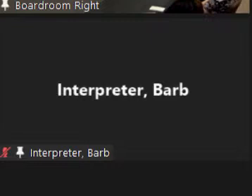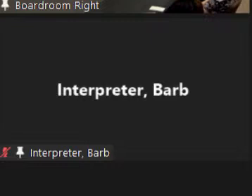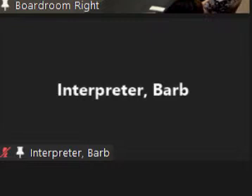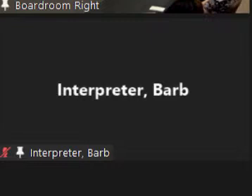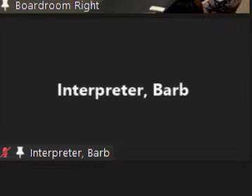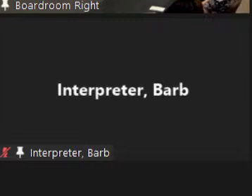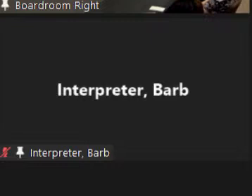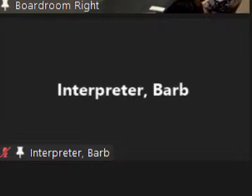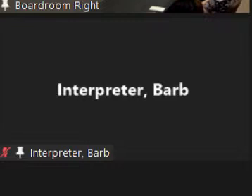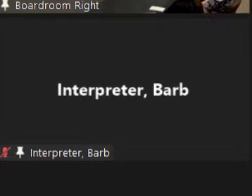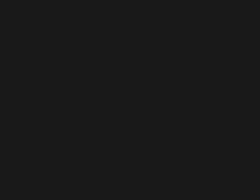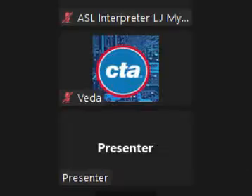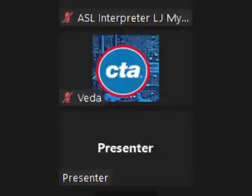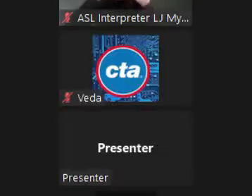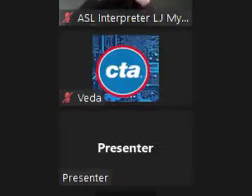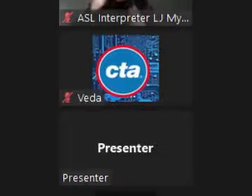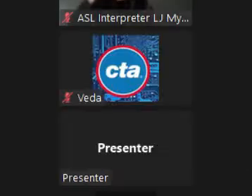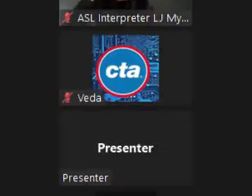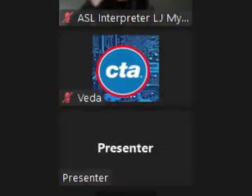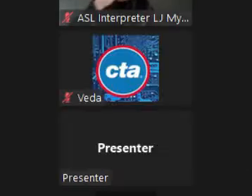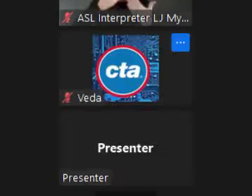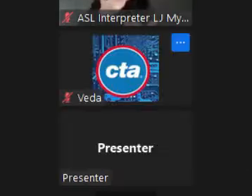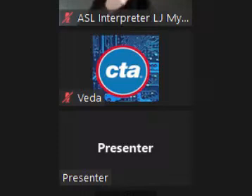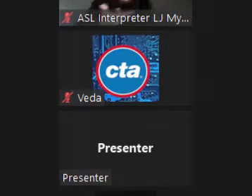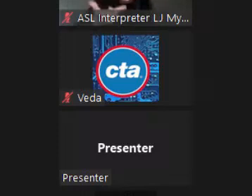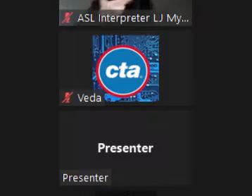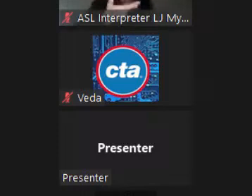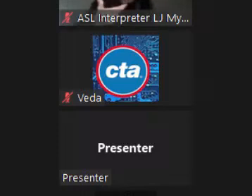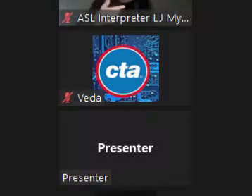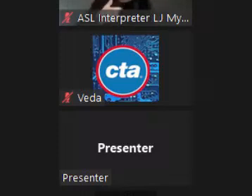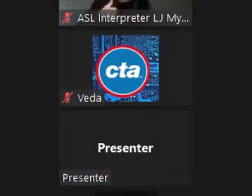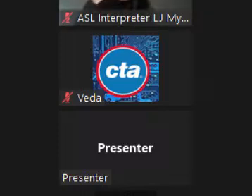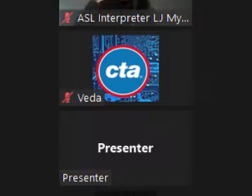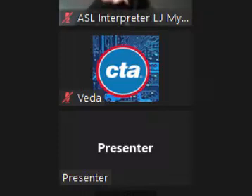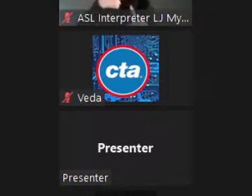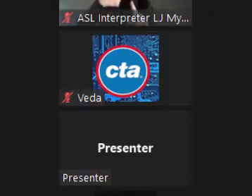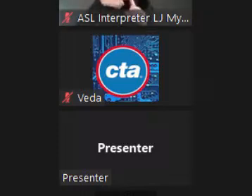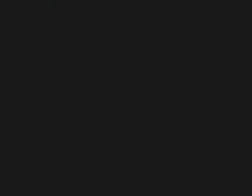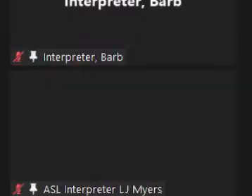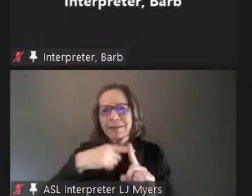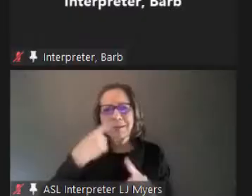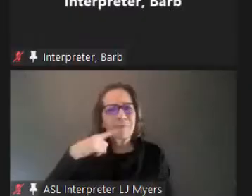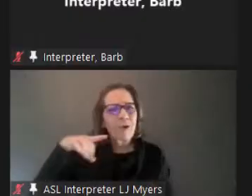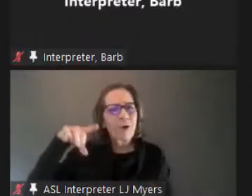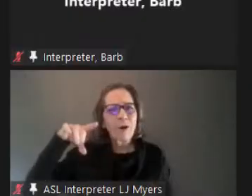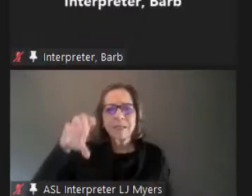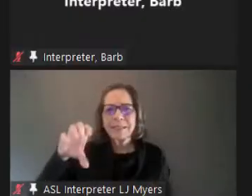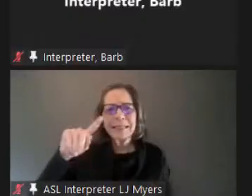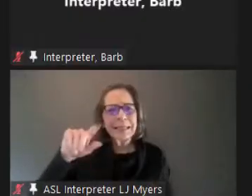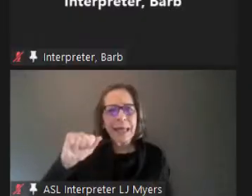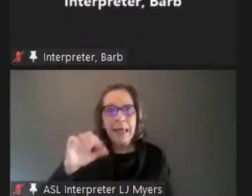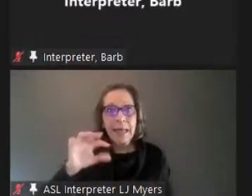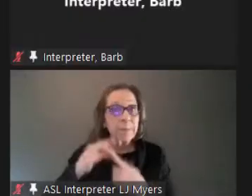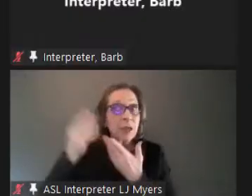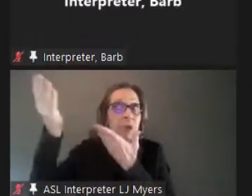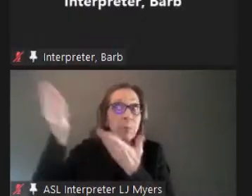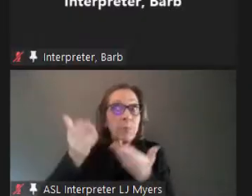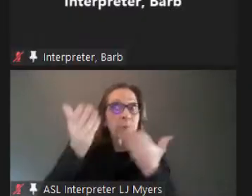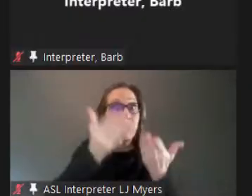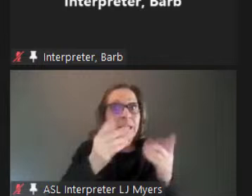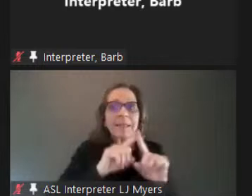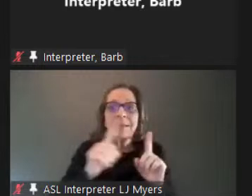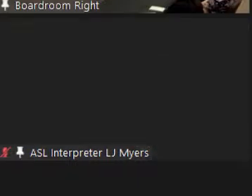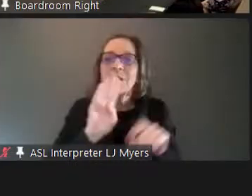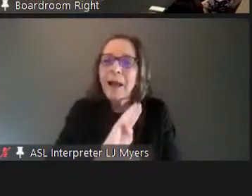presentation. Thank you to the three of you. I see this as a plus for CTA, especially bringing in those different